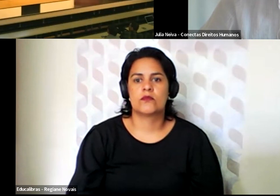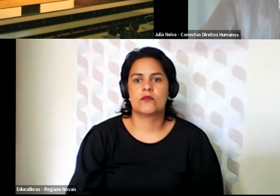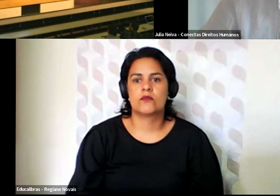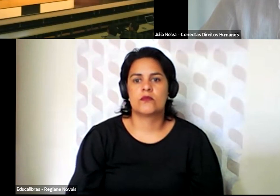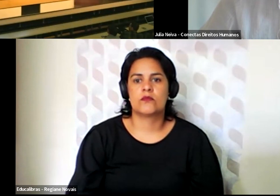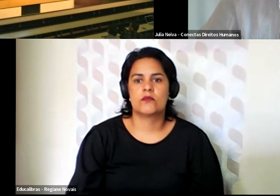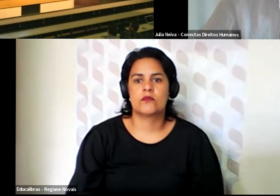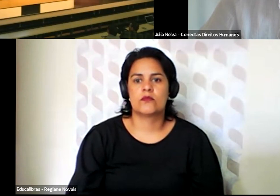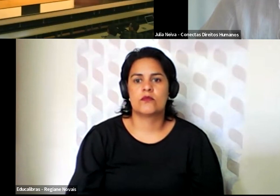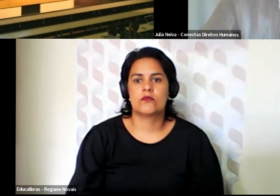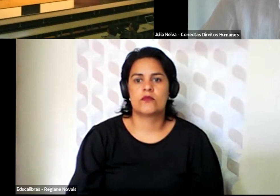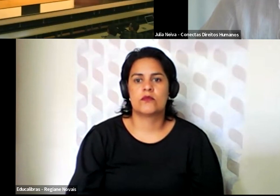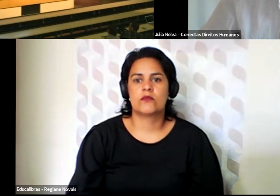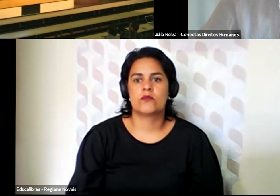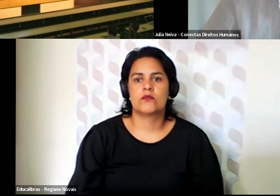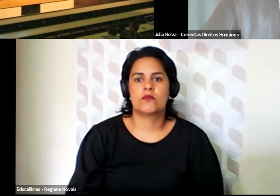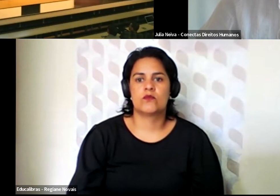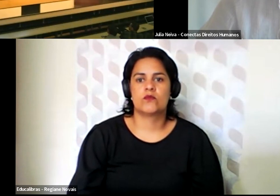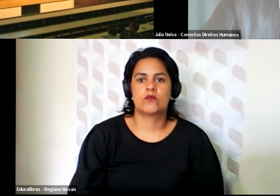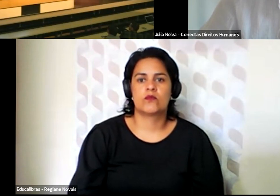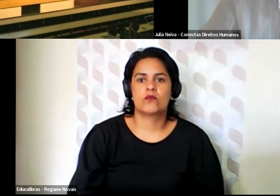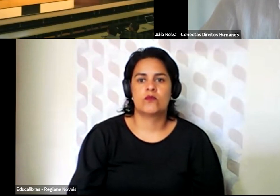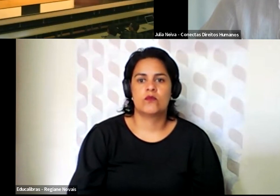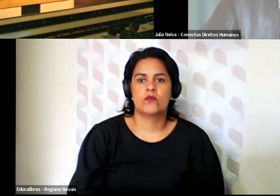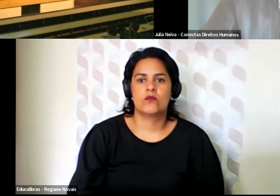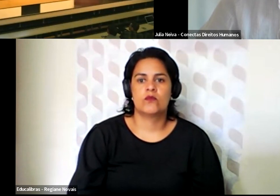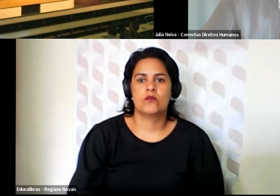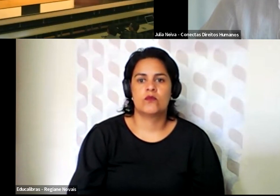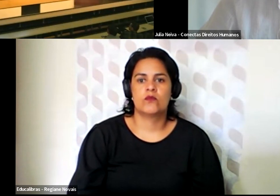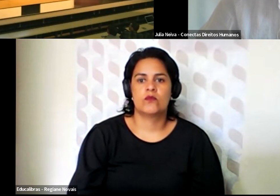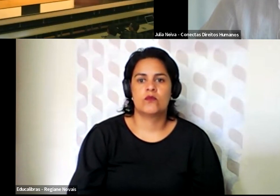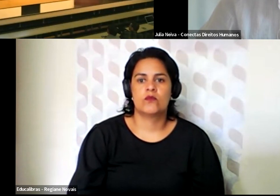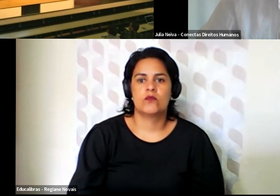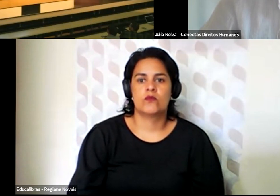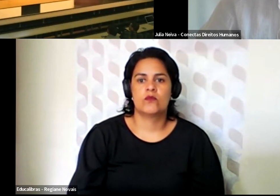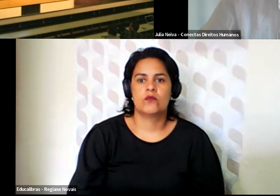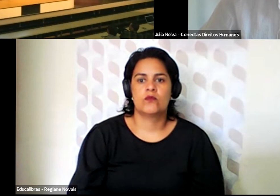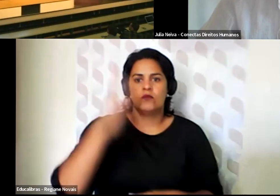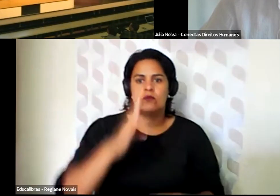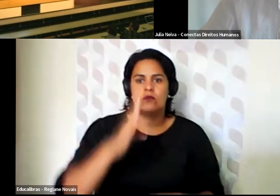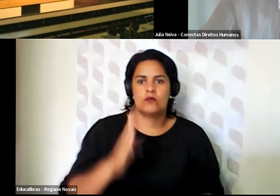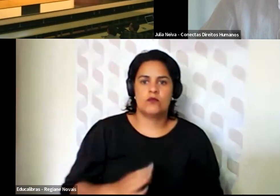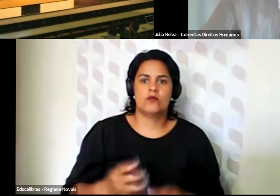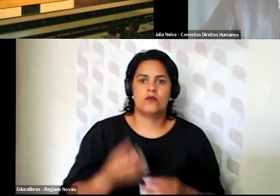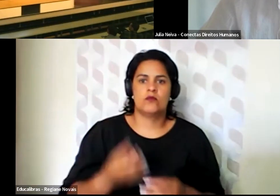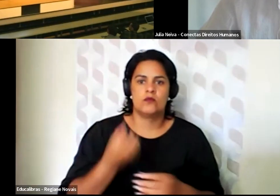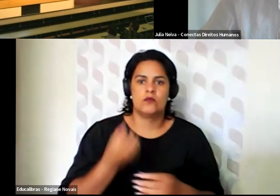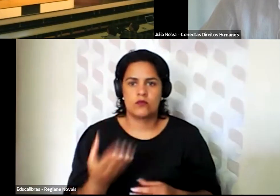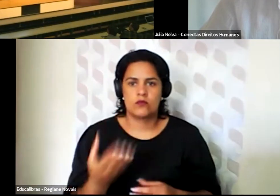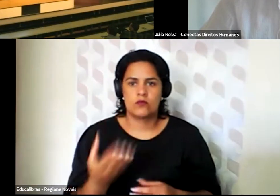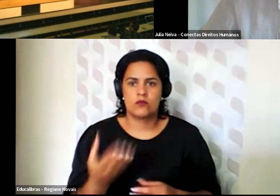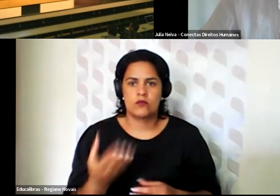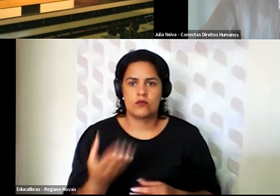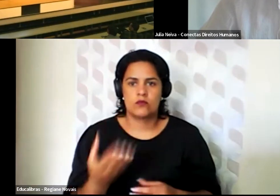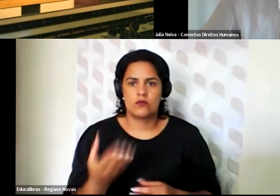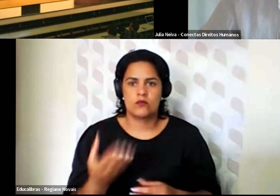as one of the good candidates to be in this team, and I'm sure that the accession process will be a very thorough and